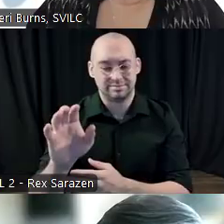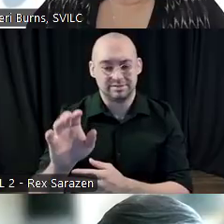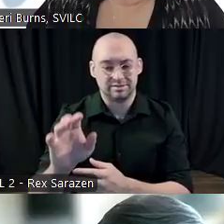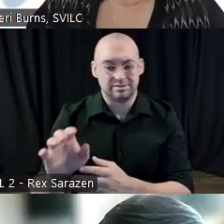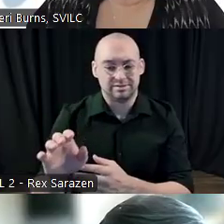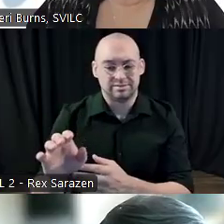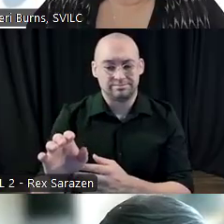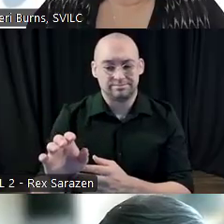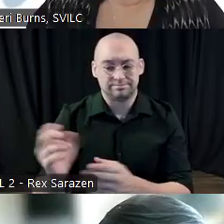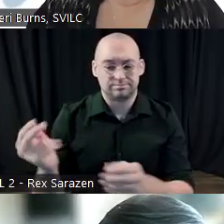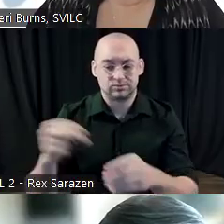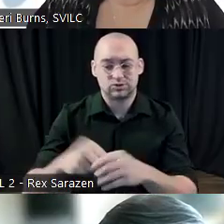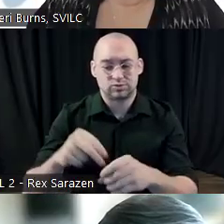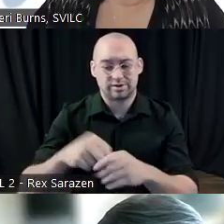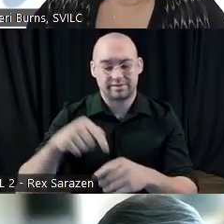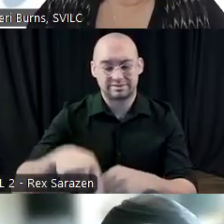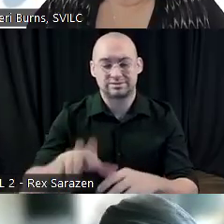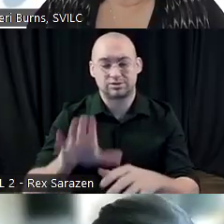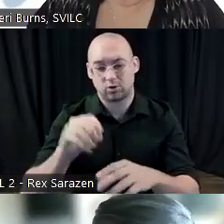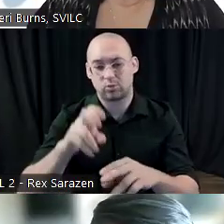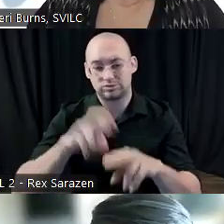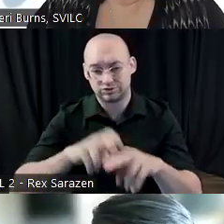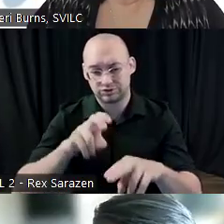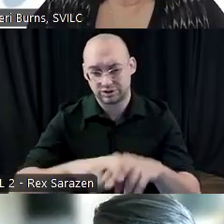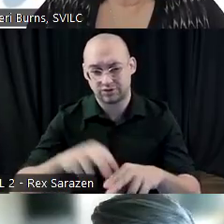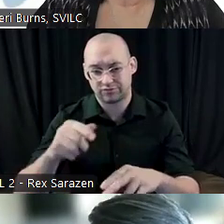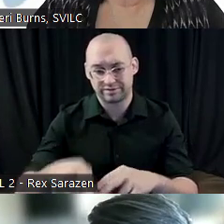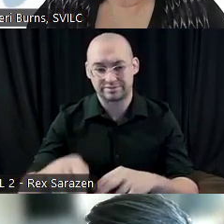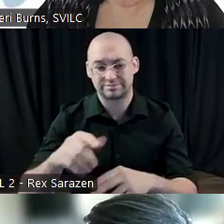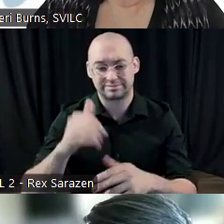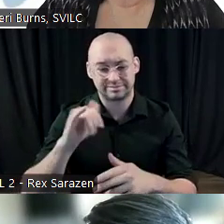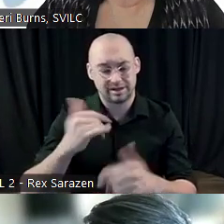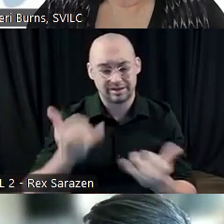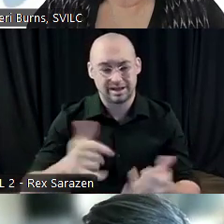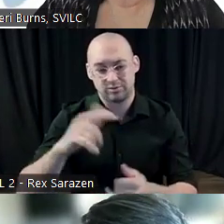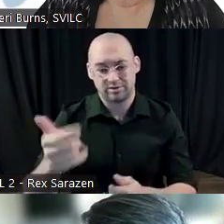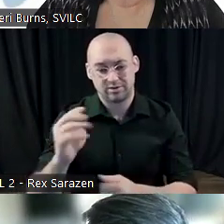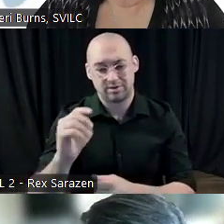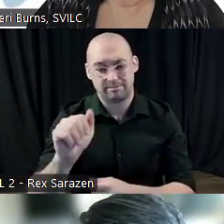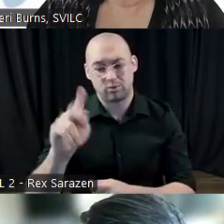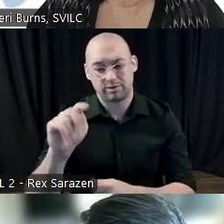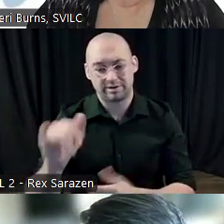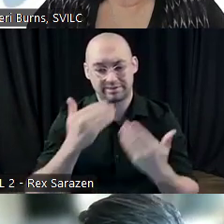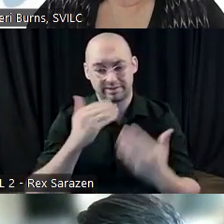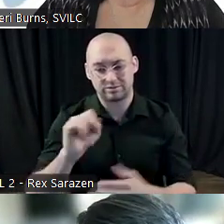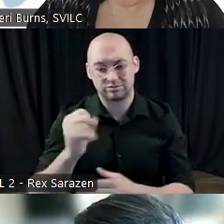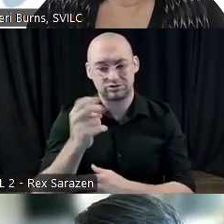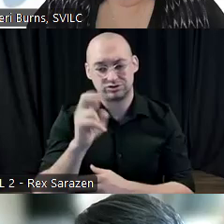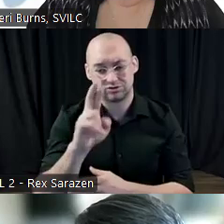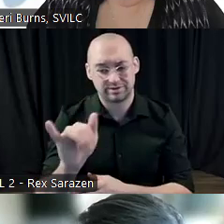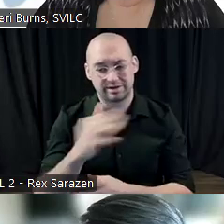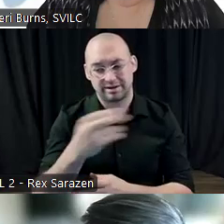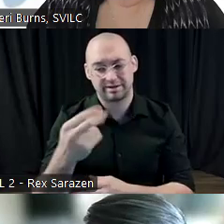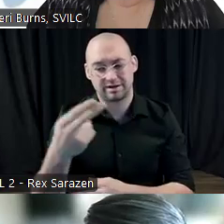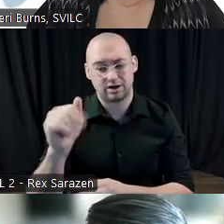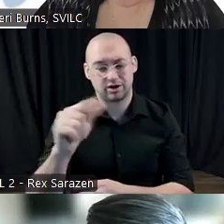the co-chair. Now I'm going to turn it over to Marty. Thank you, Sherry, and thank you, Hagar, and also the